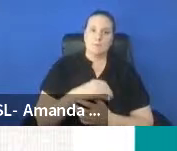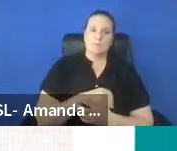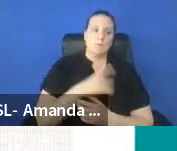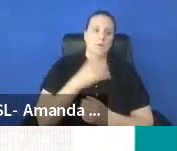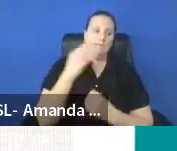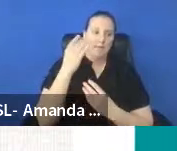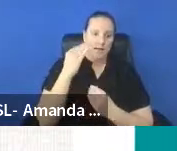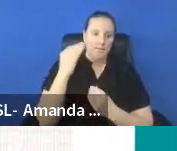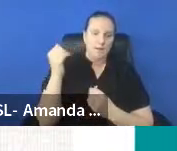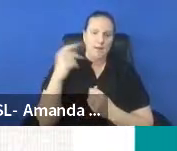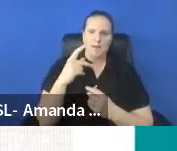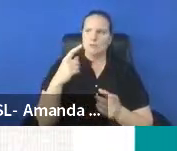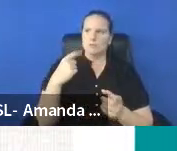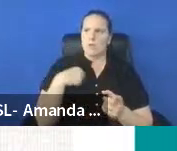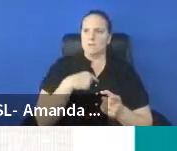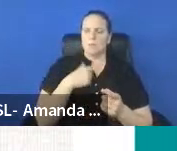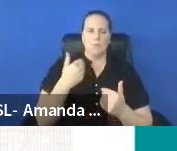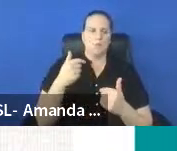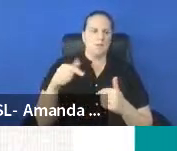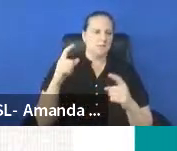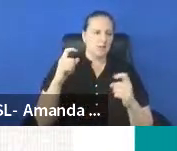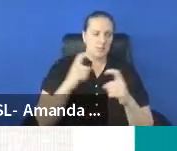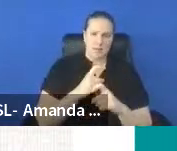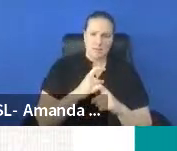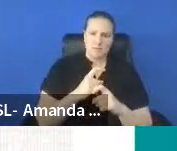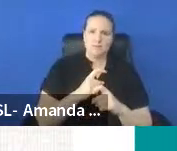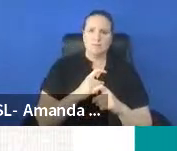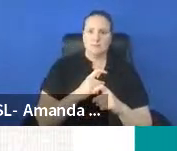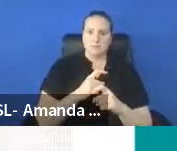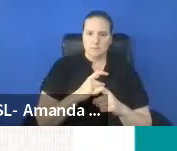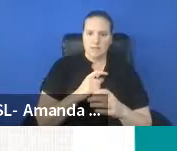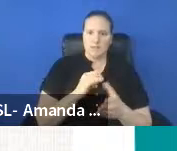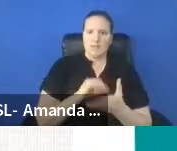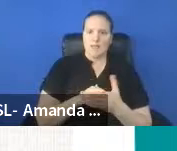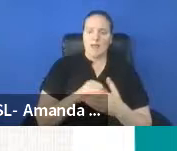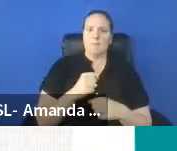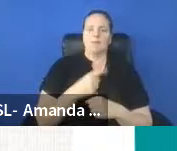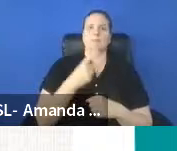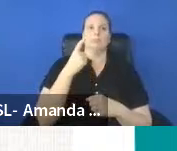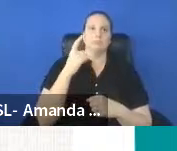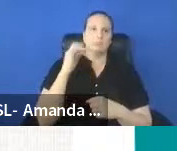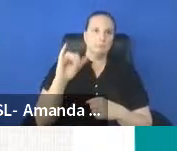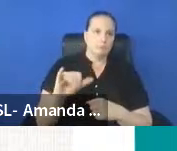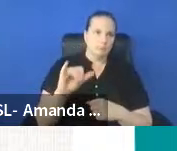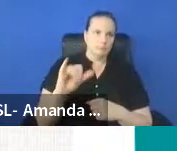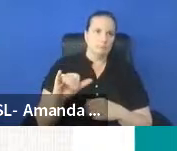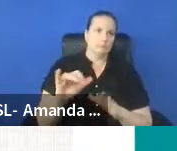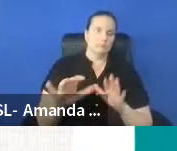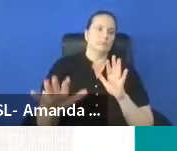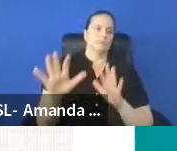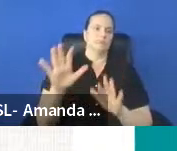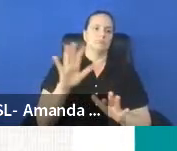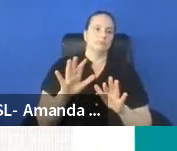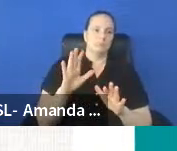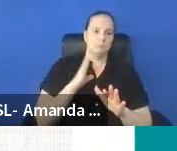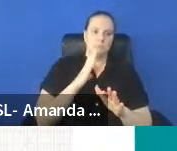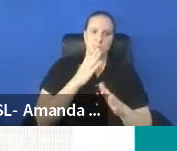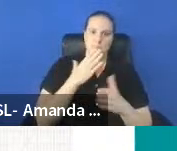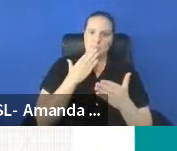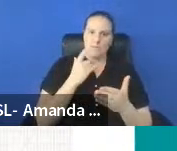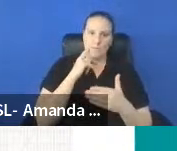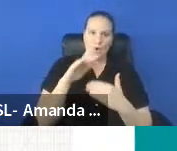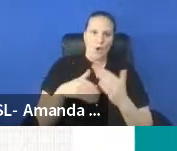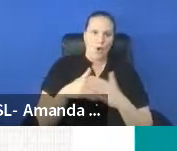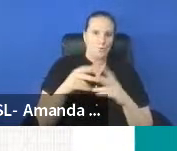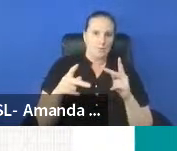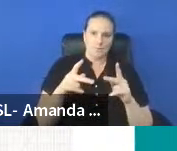back to us how complex this thing is, it does make you take a step back. So thank you for all of those who